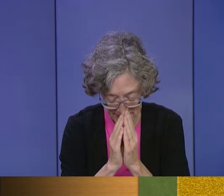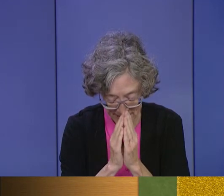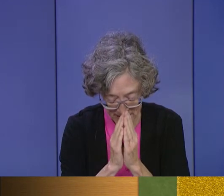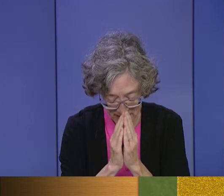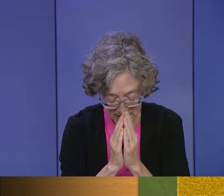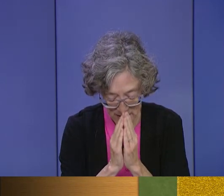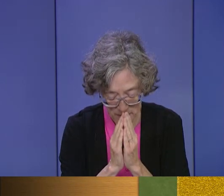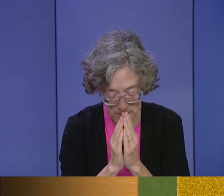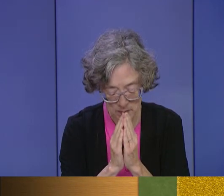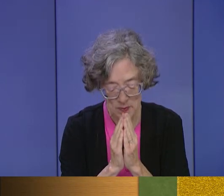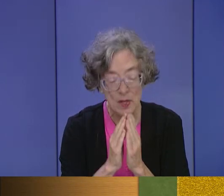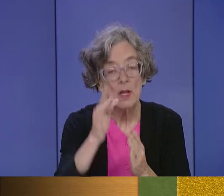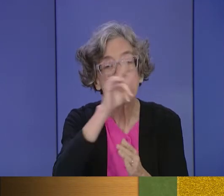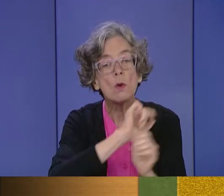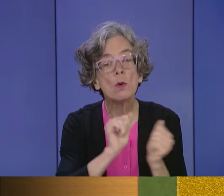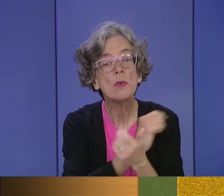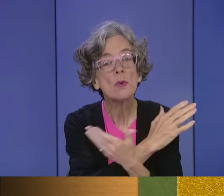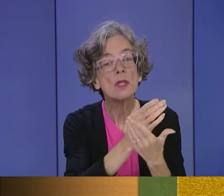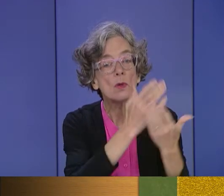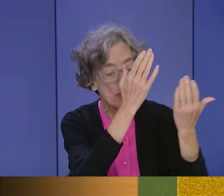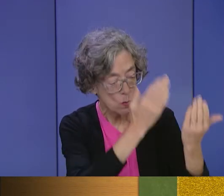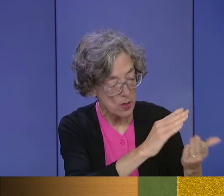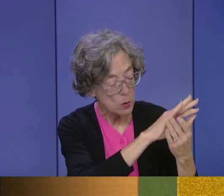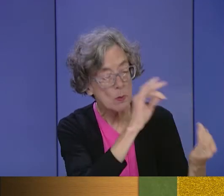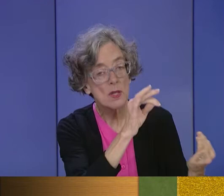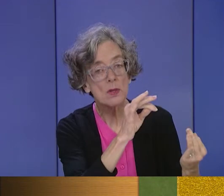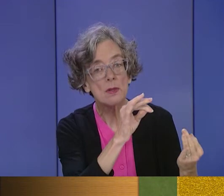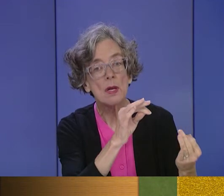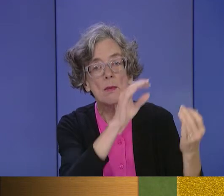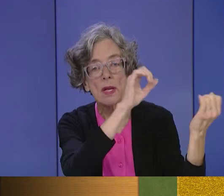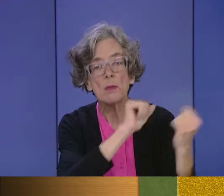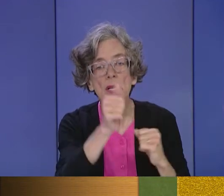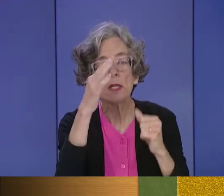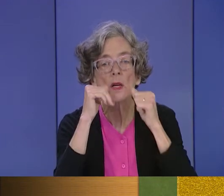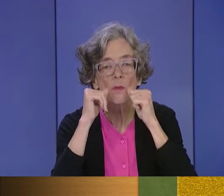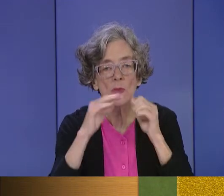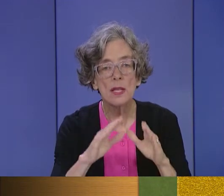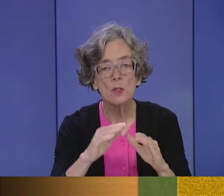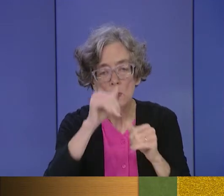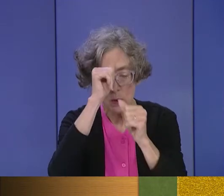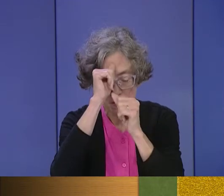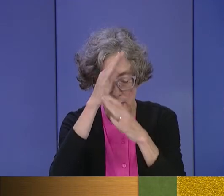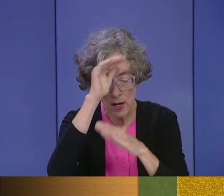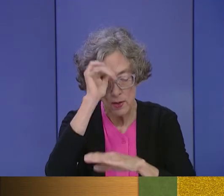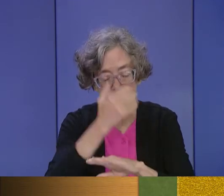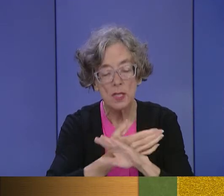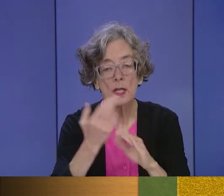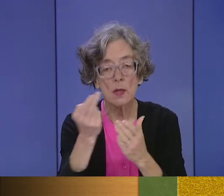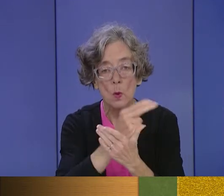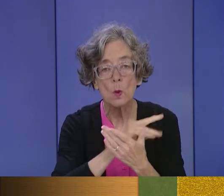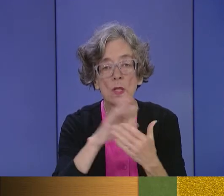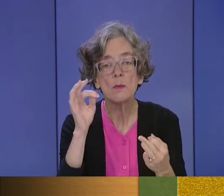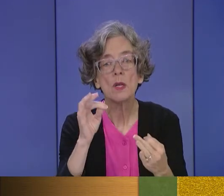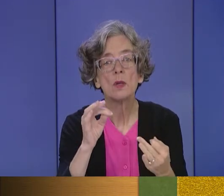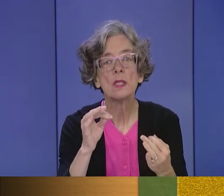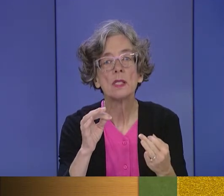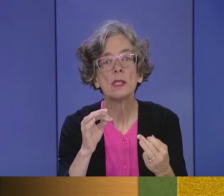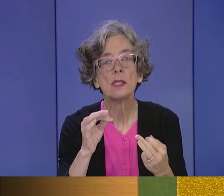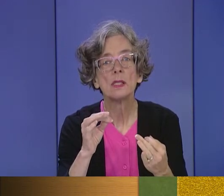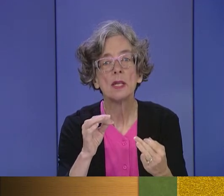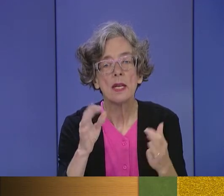Amen. The Lord be with you. And with your spirit. May Almighty God bless you, the Father, and the Son, and the Holy